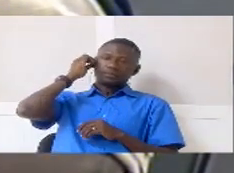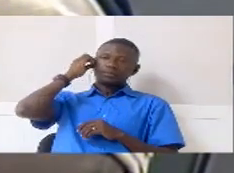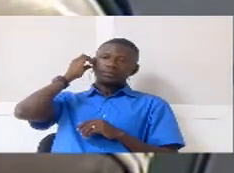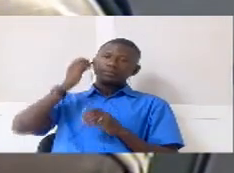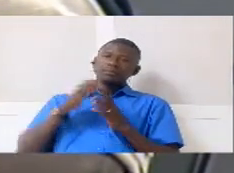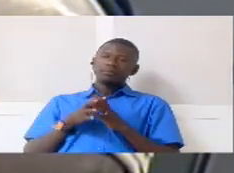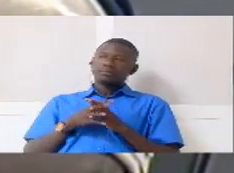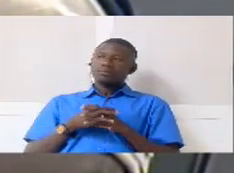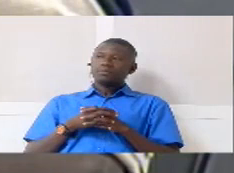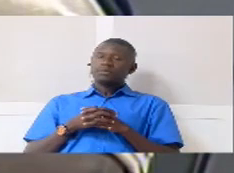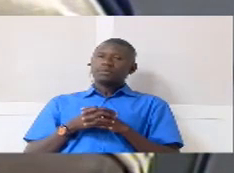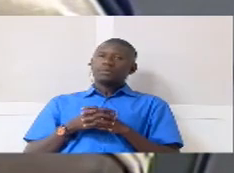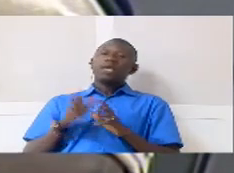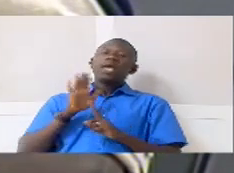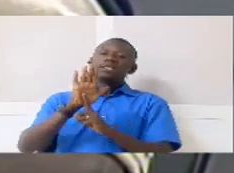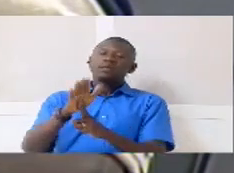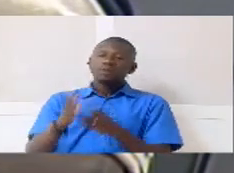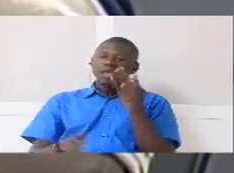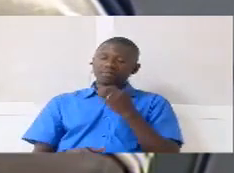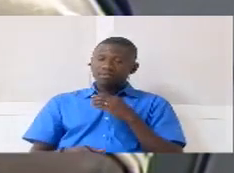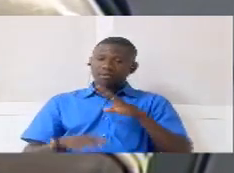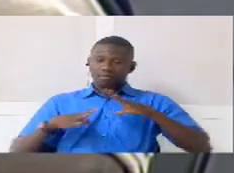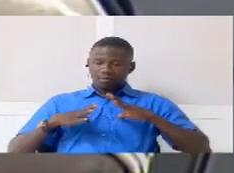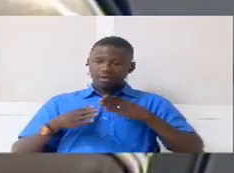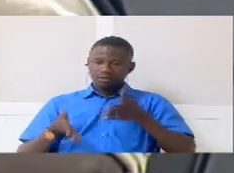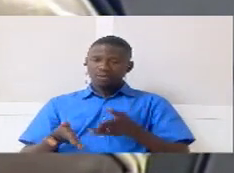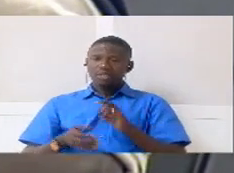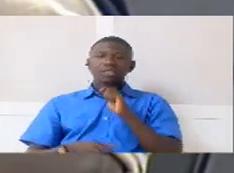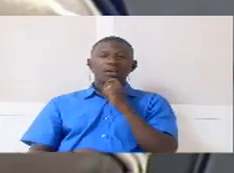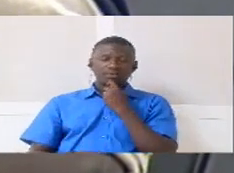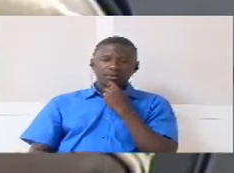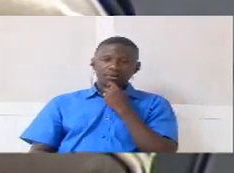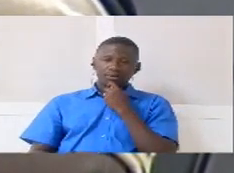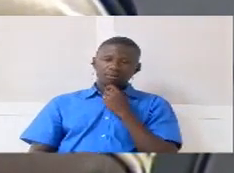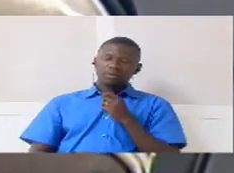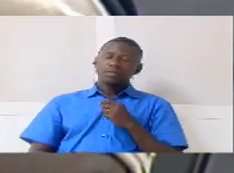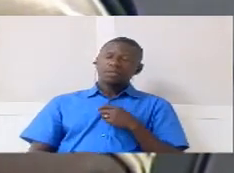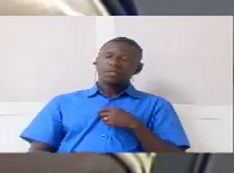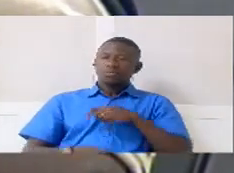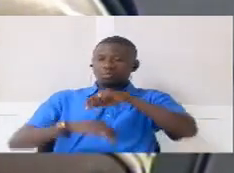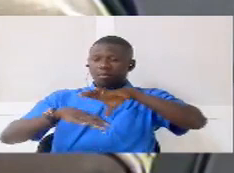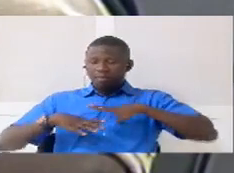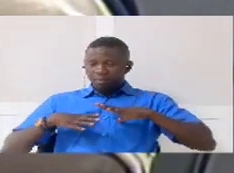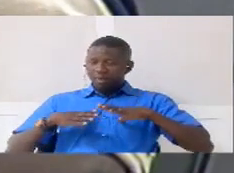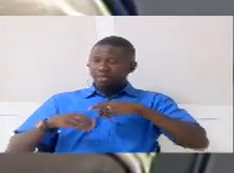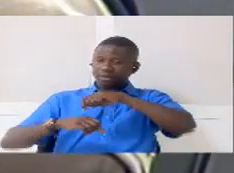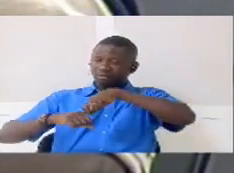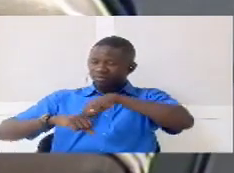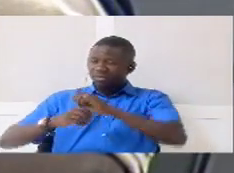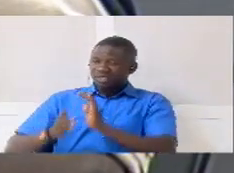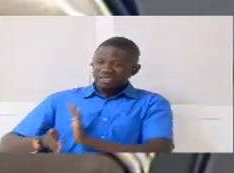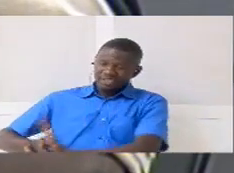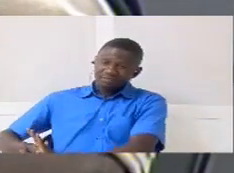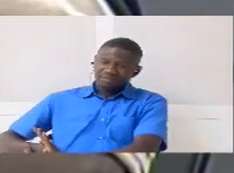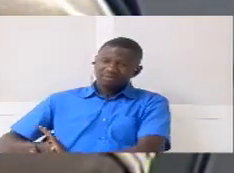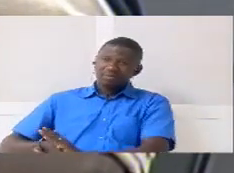ngi tilibulo the pap is prepared let's say today in the afternoon ayela kalero kono and they will leave it to spend the night in the so